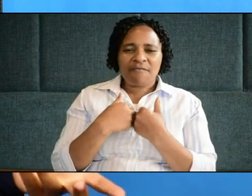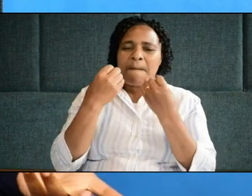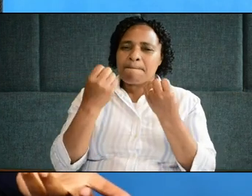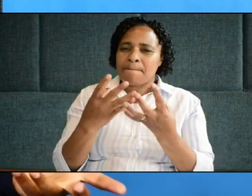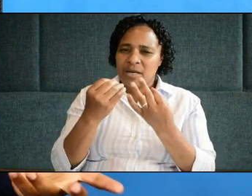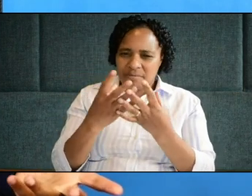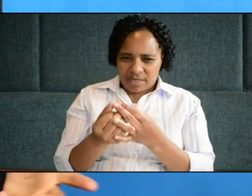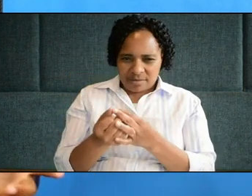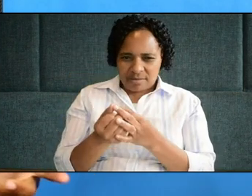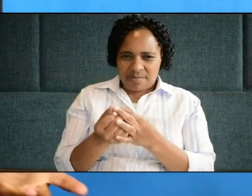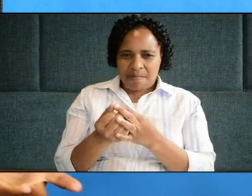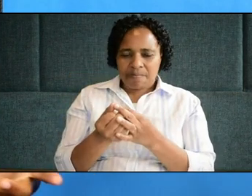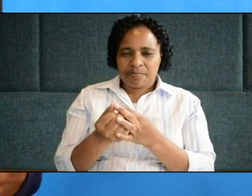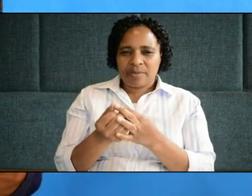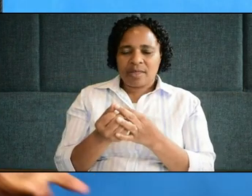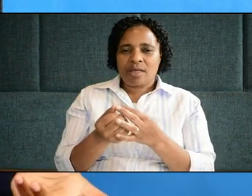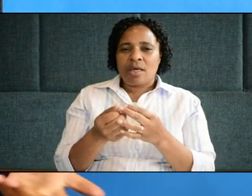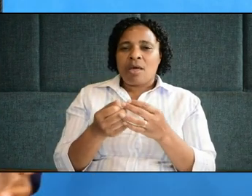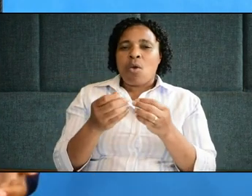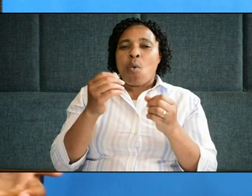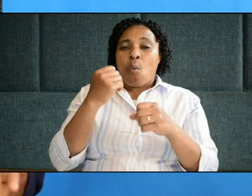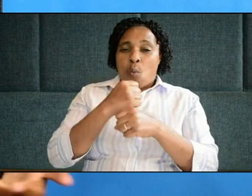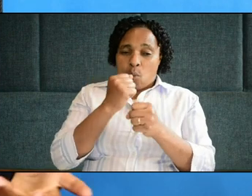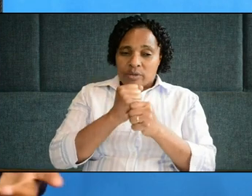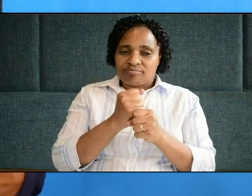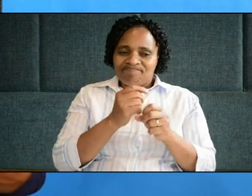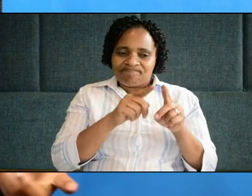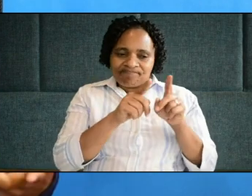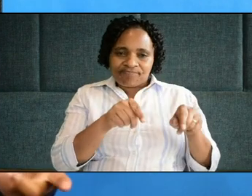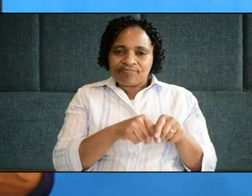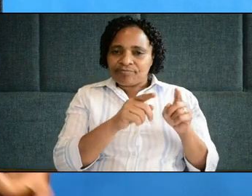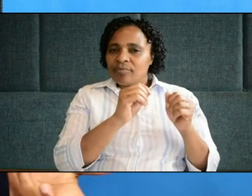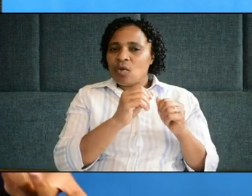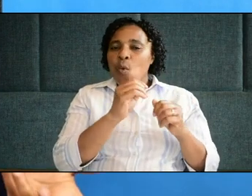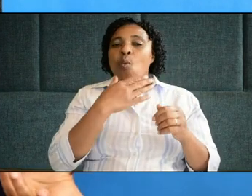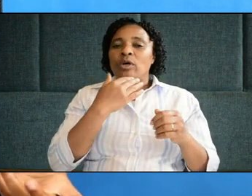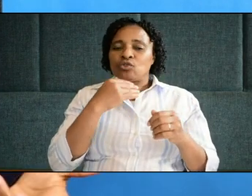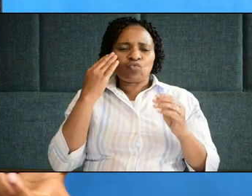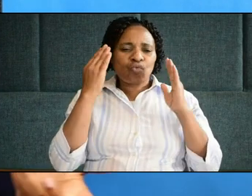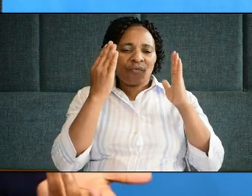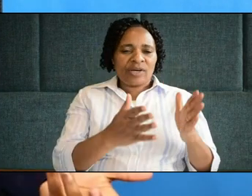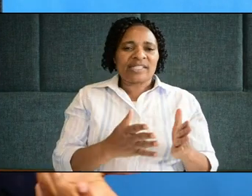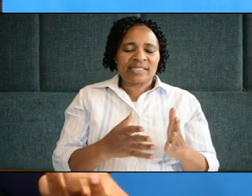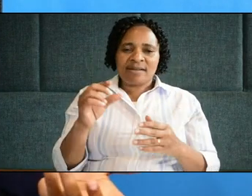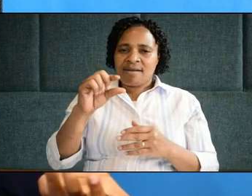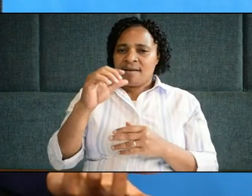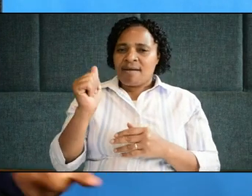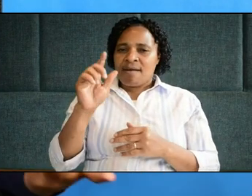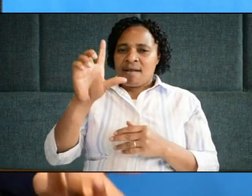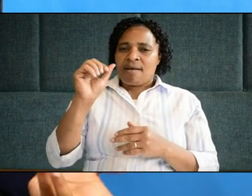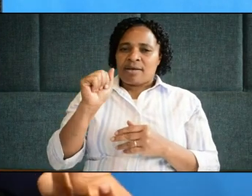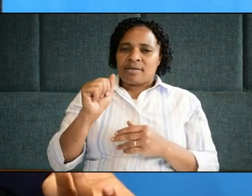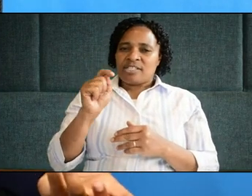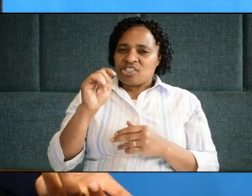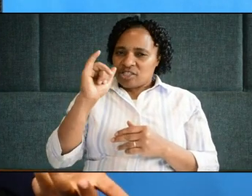several punchlines, okay? And I want you to focus on Colossians